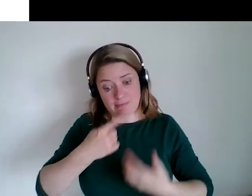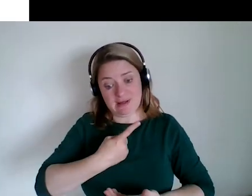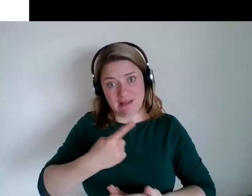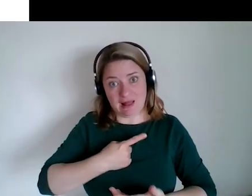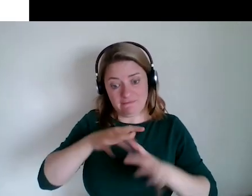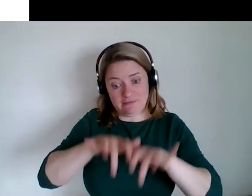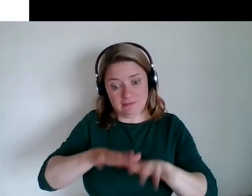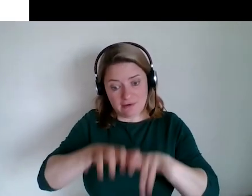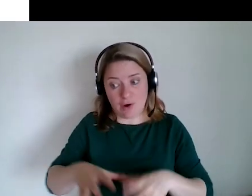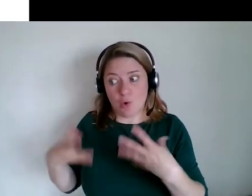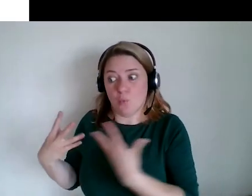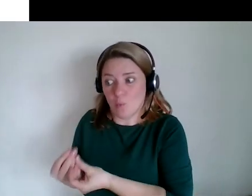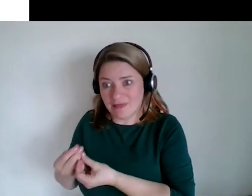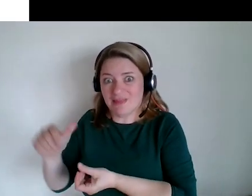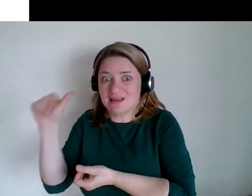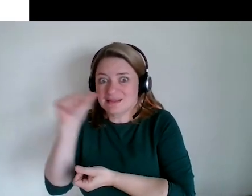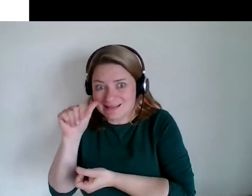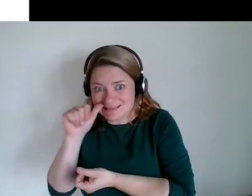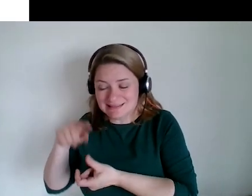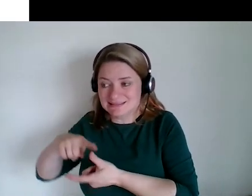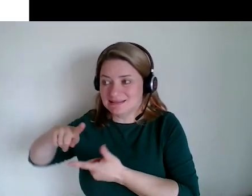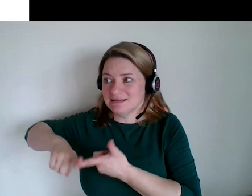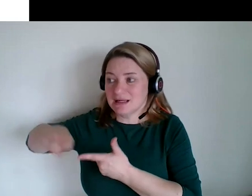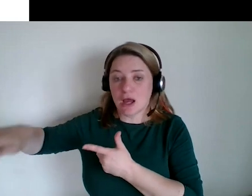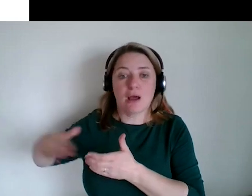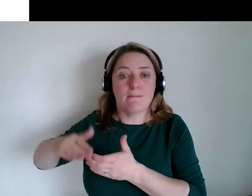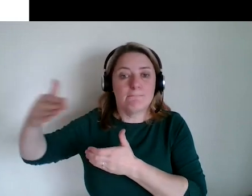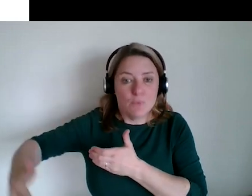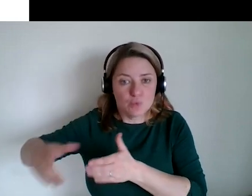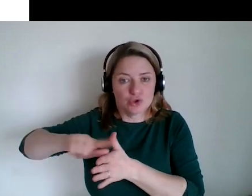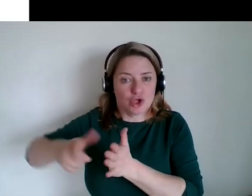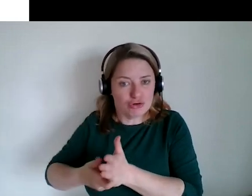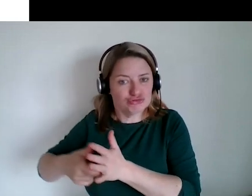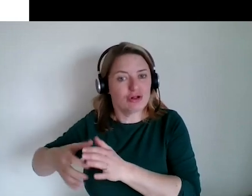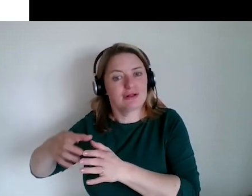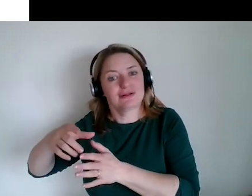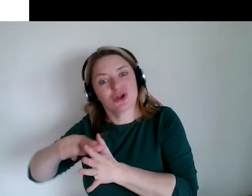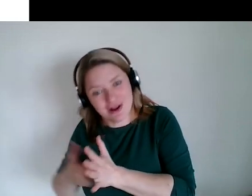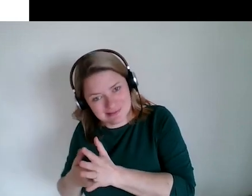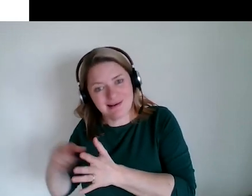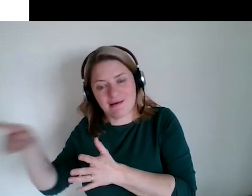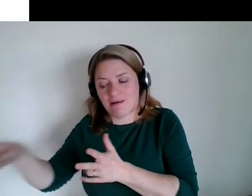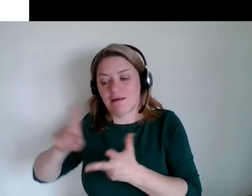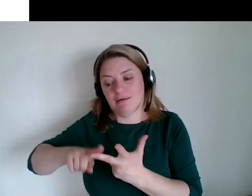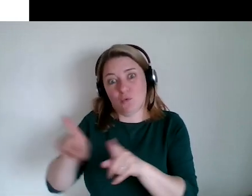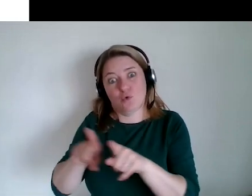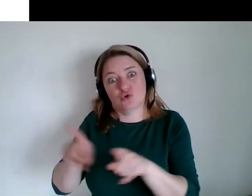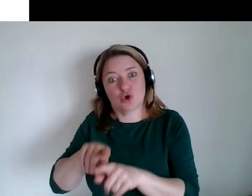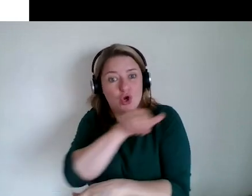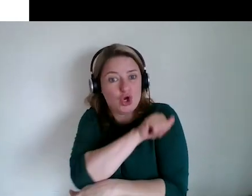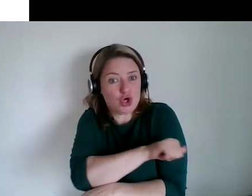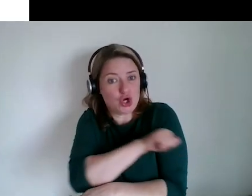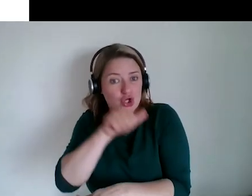wrote alongside a dentist, alongside a postdoctoral doctor, and alongside a nurse